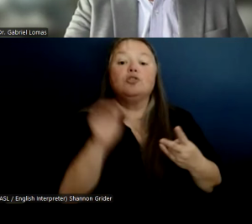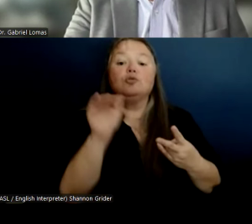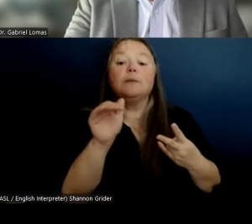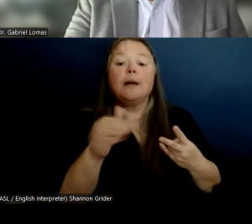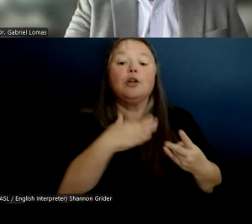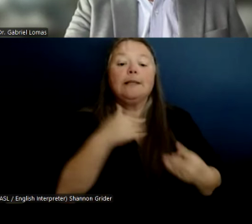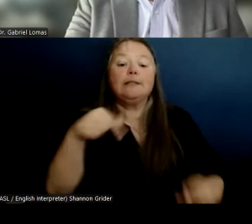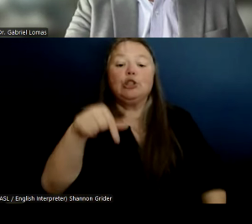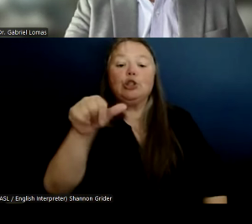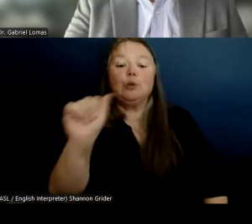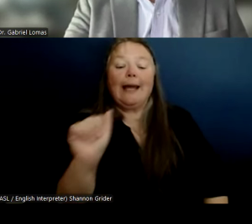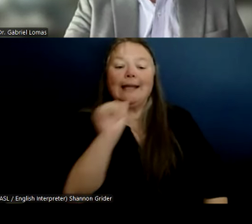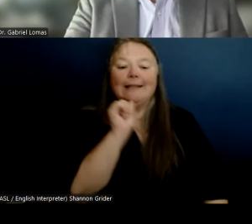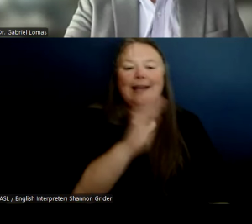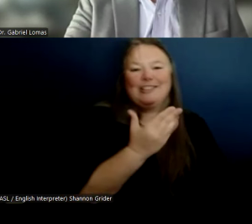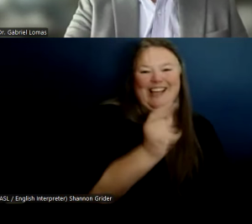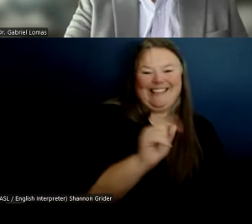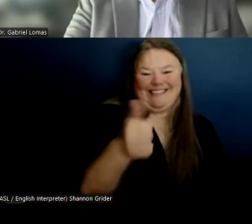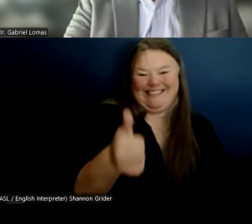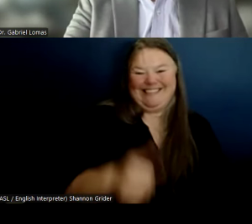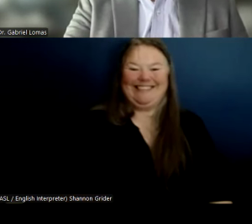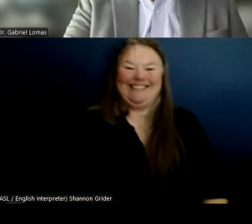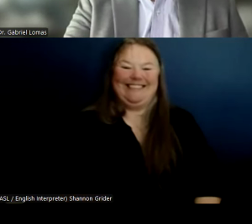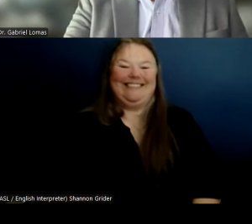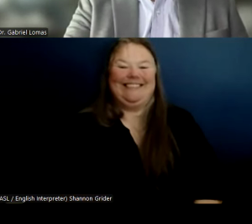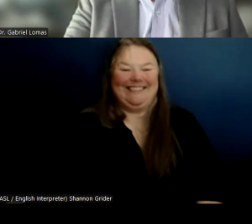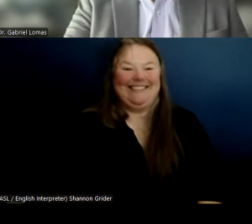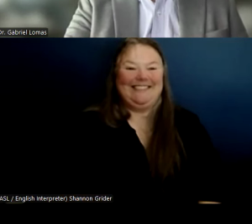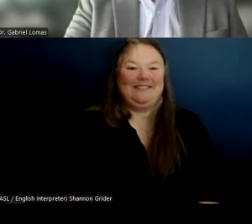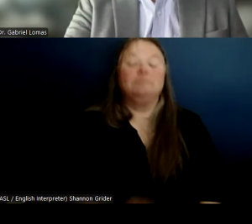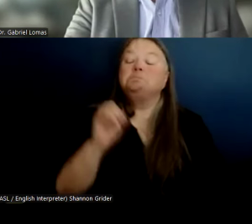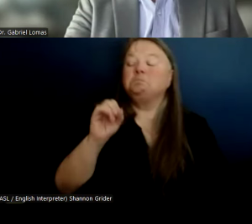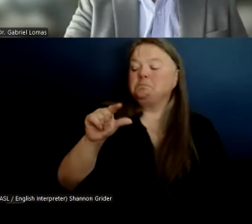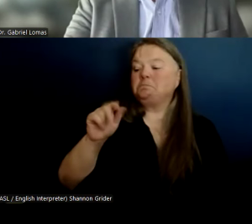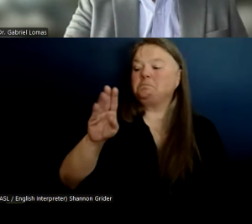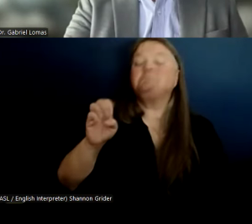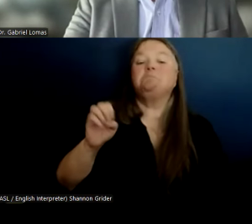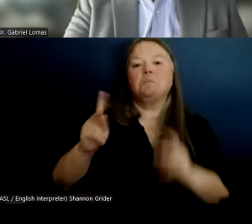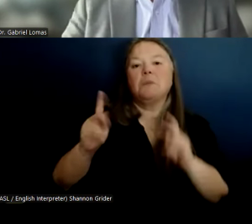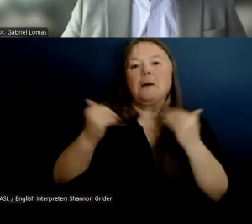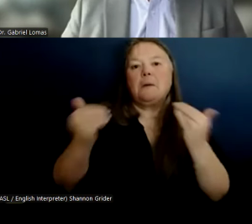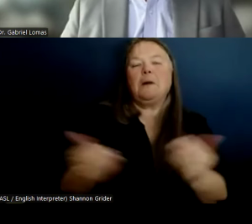versus chat. Okay. All right, I'm going to go on then.